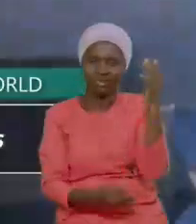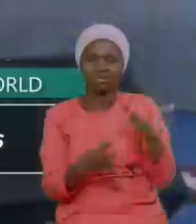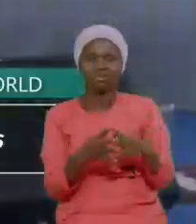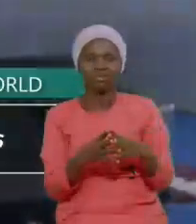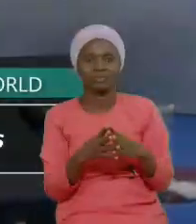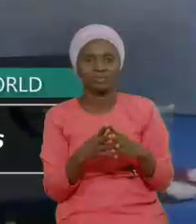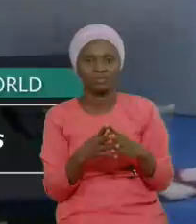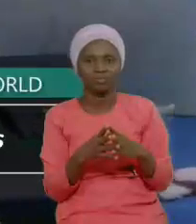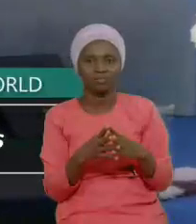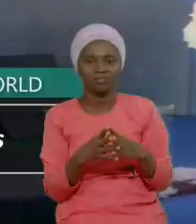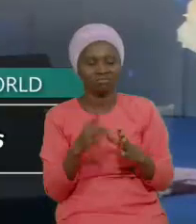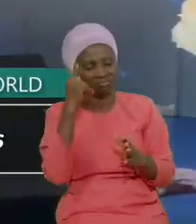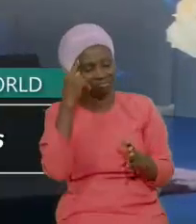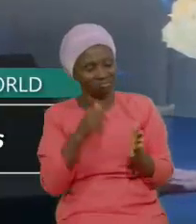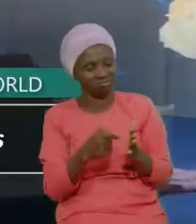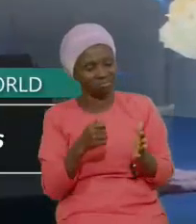I am poor.